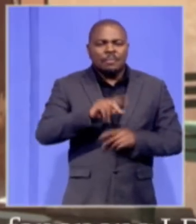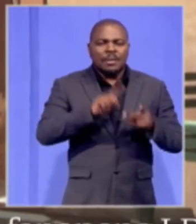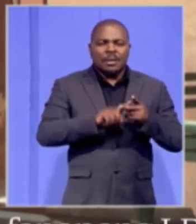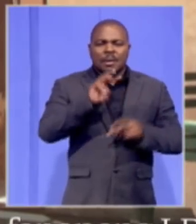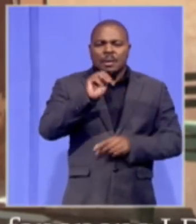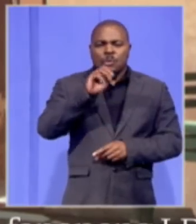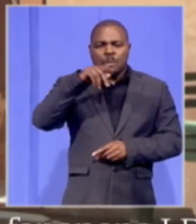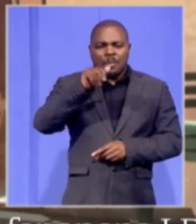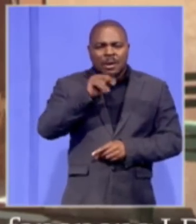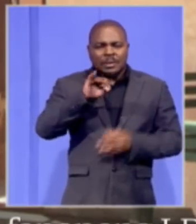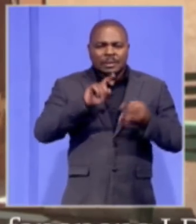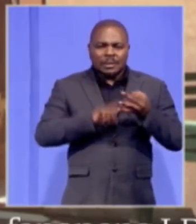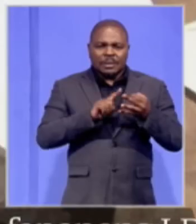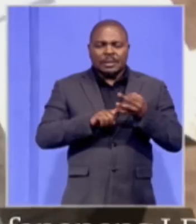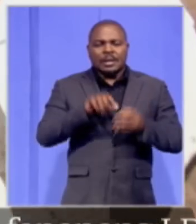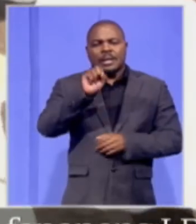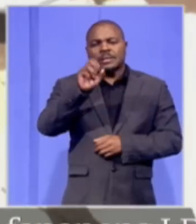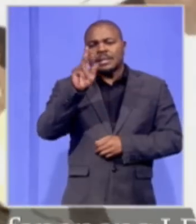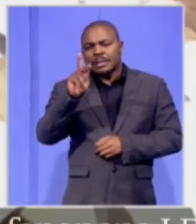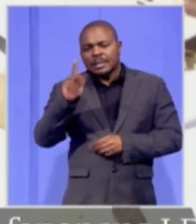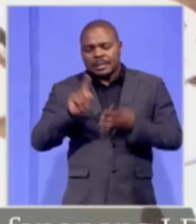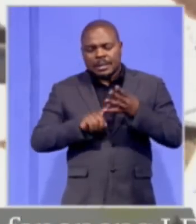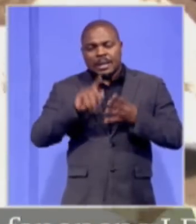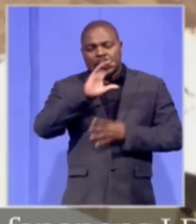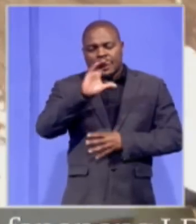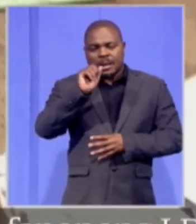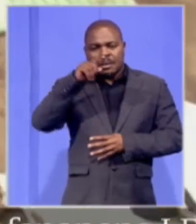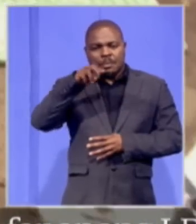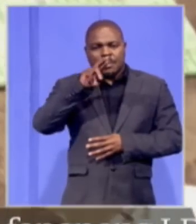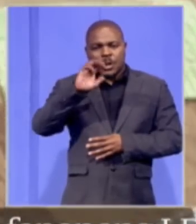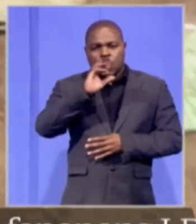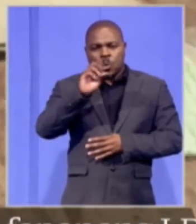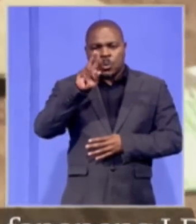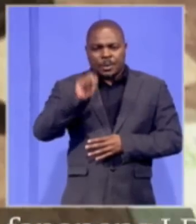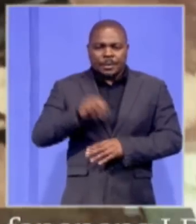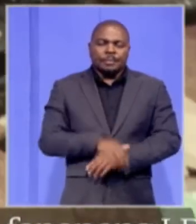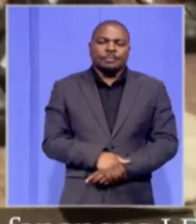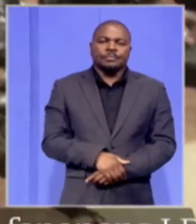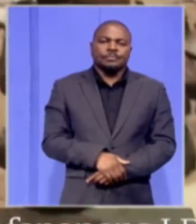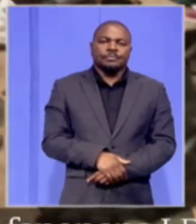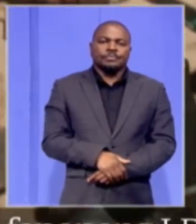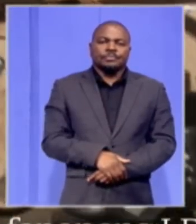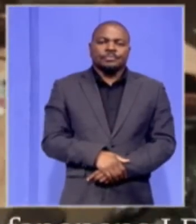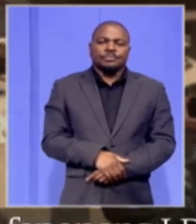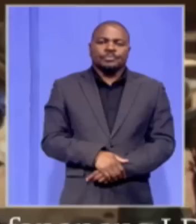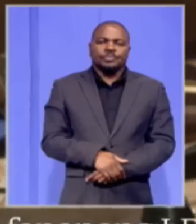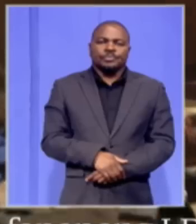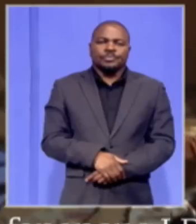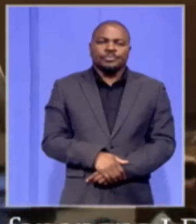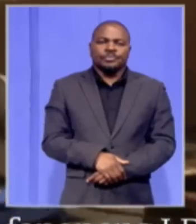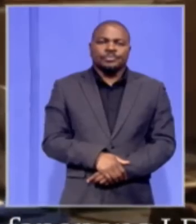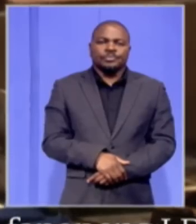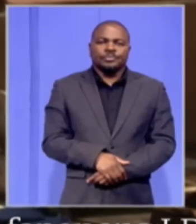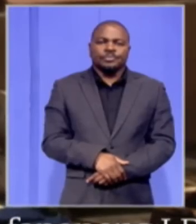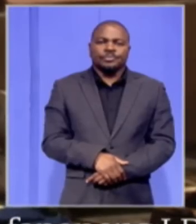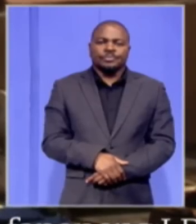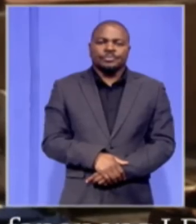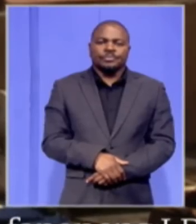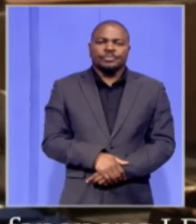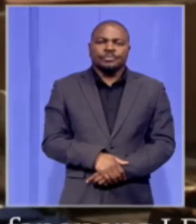Mopane, Capricorn le Sekhukhune. Na ke Koketšo Motau wa ditaba tša SABC ga Mphahlele Mashite.